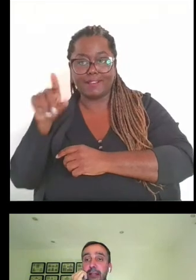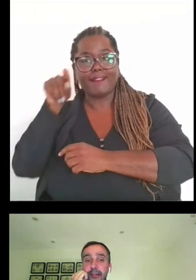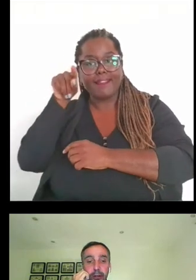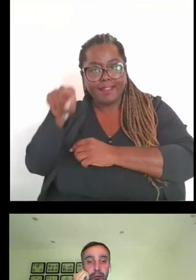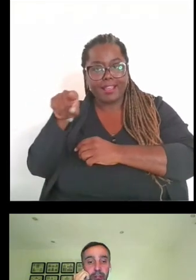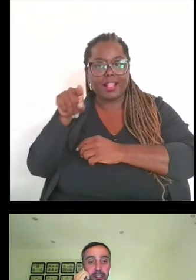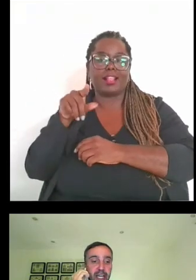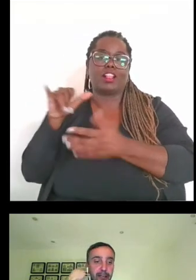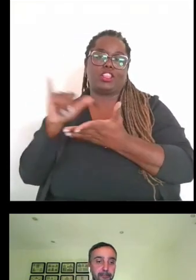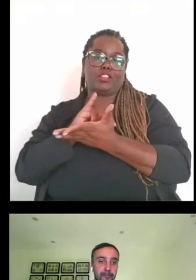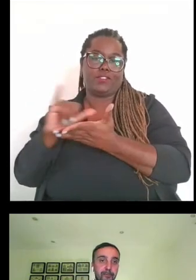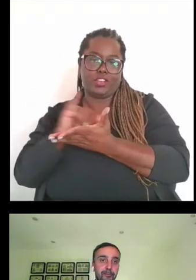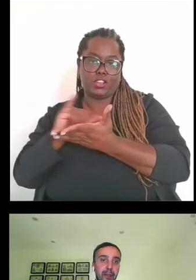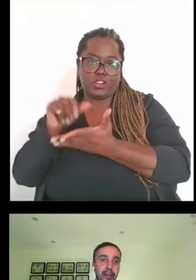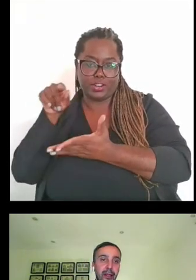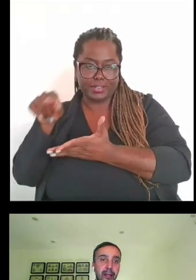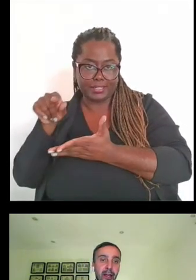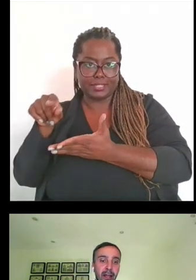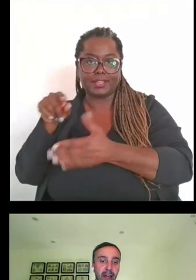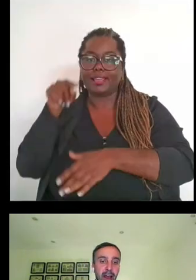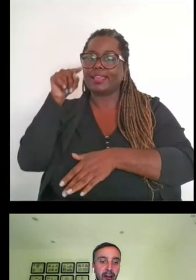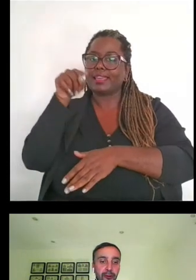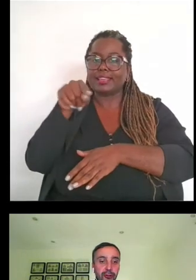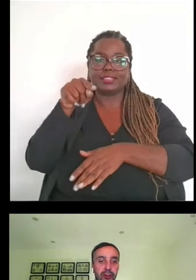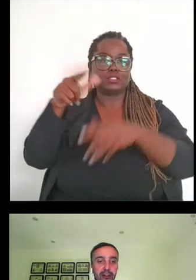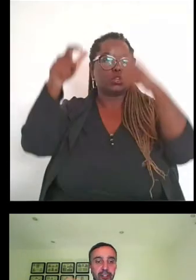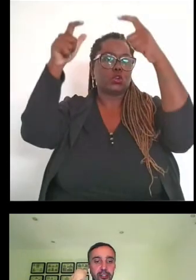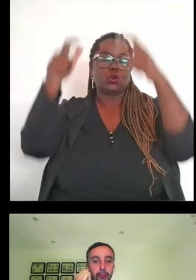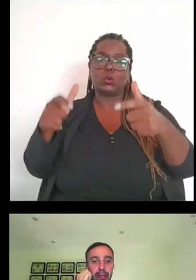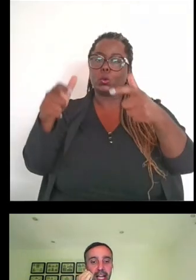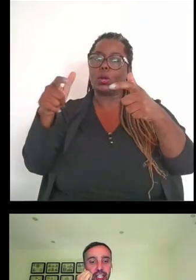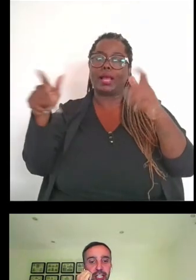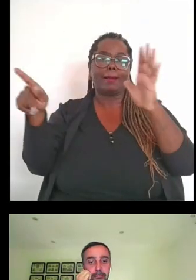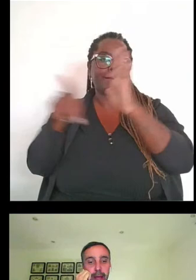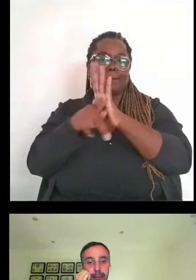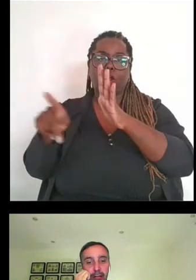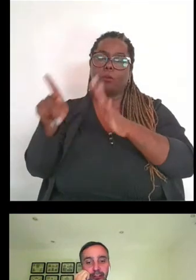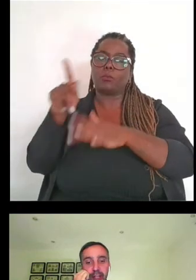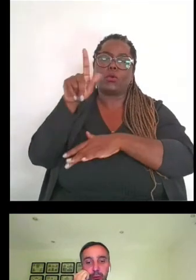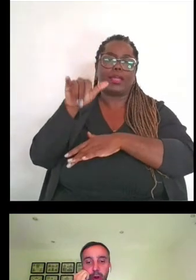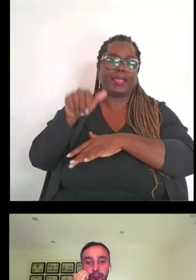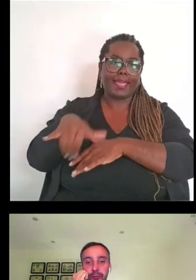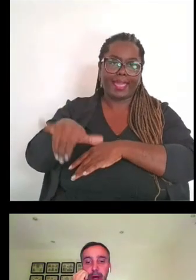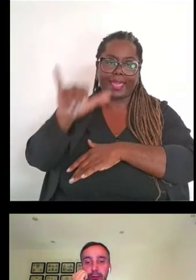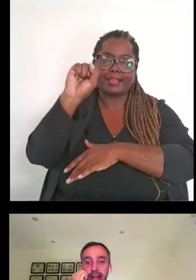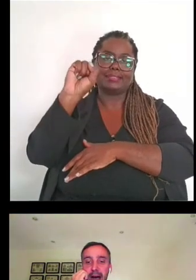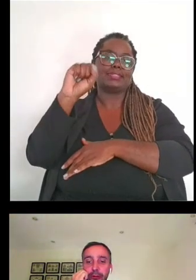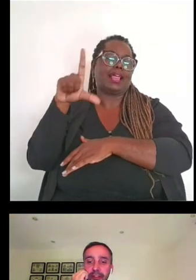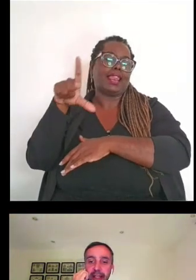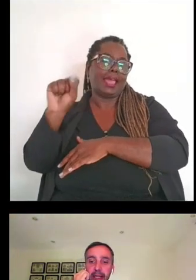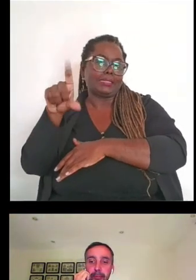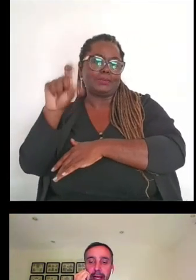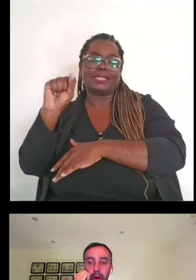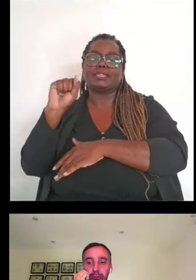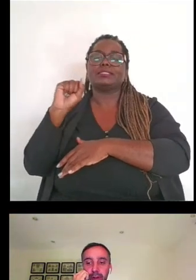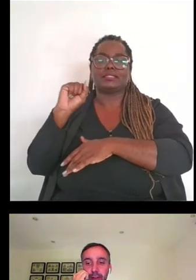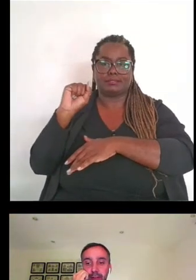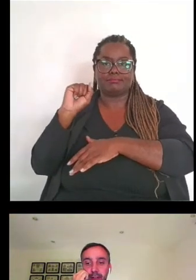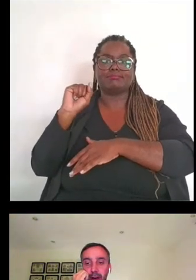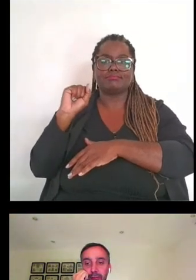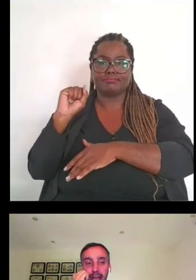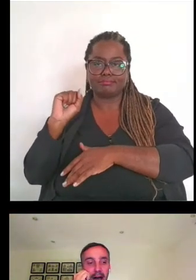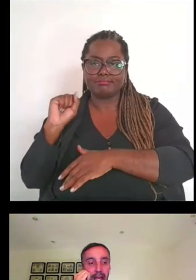and remained so today photographer Tom Bianchi may be considered one of the most outstanding